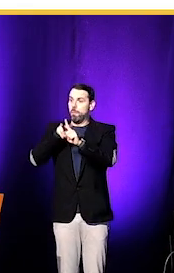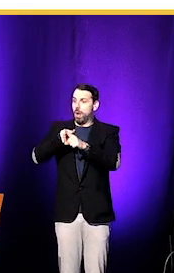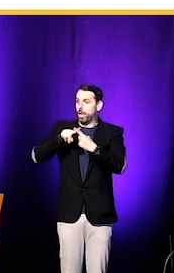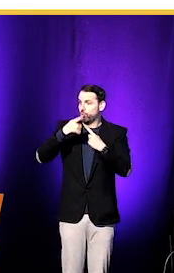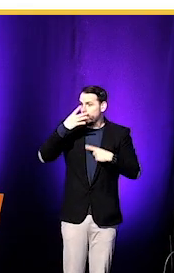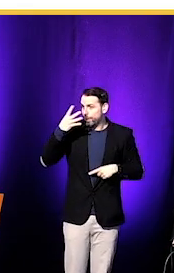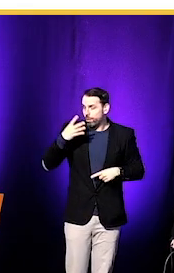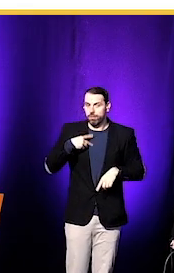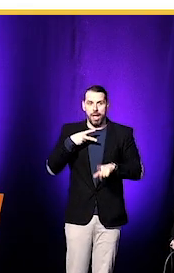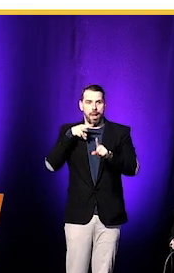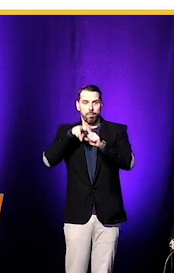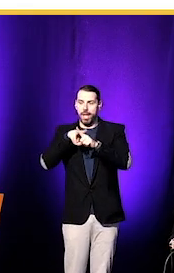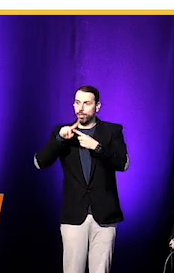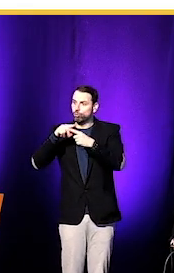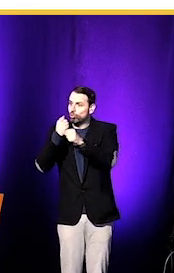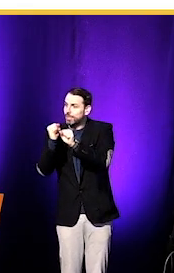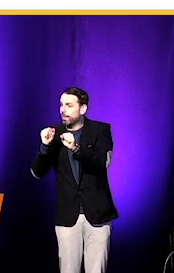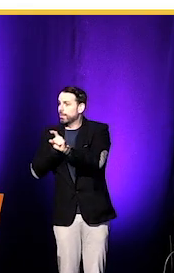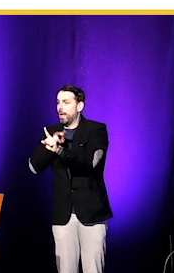consumer.